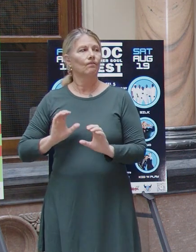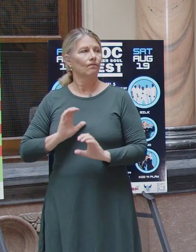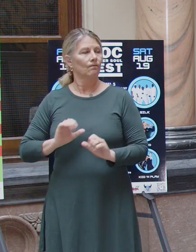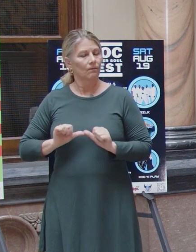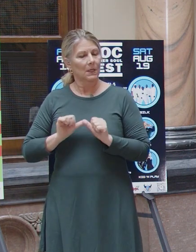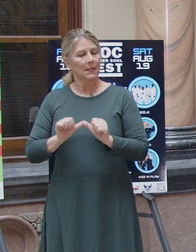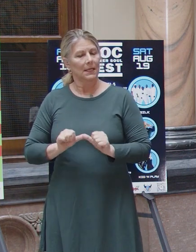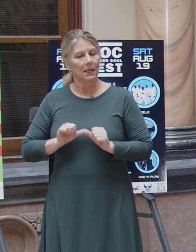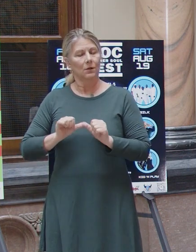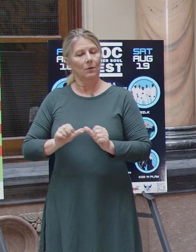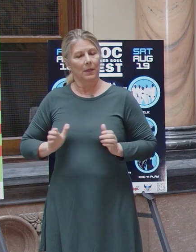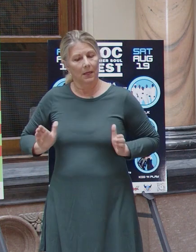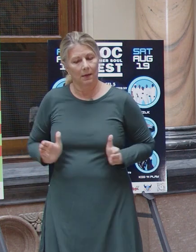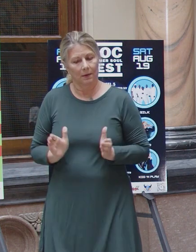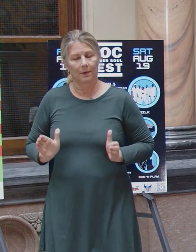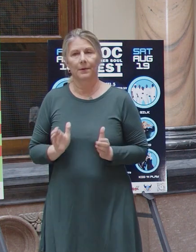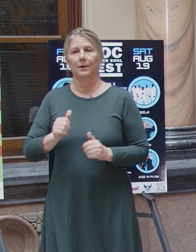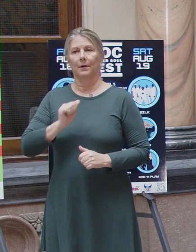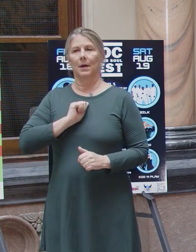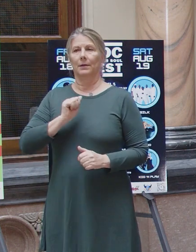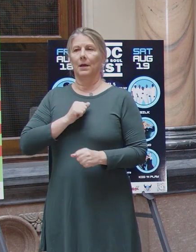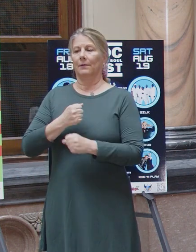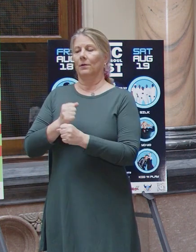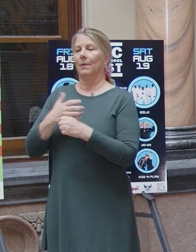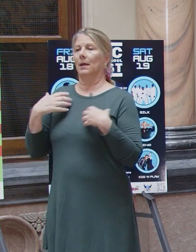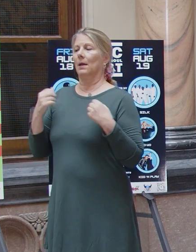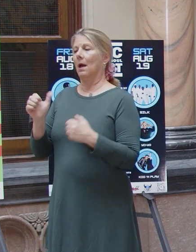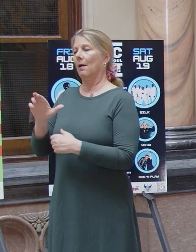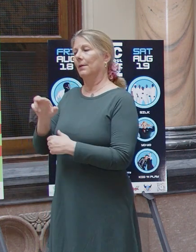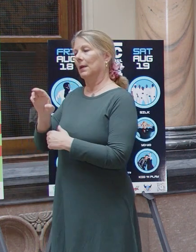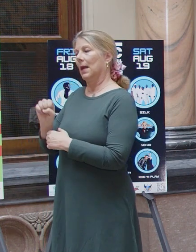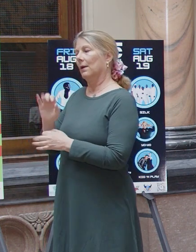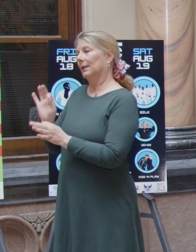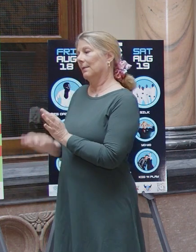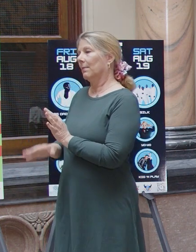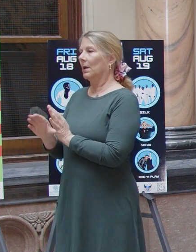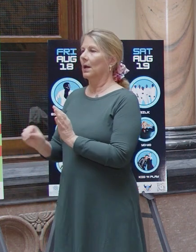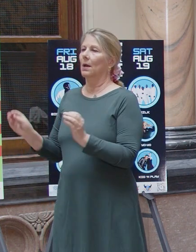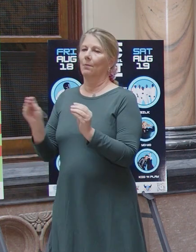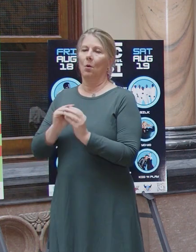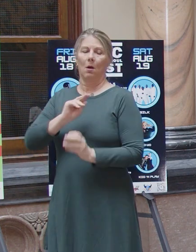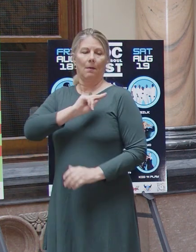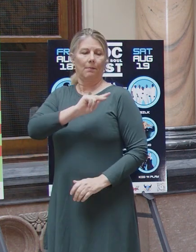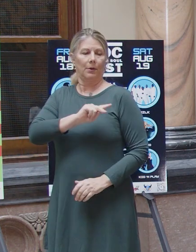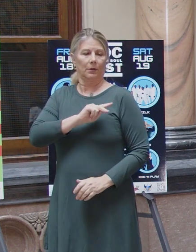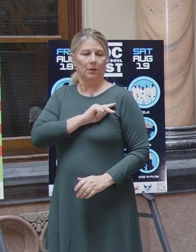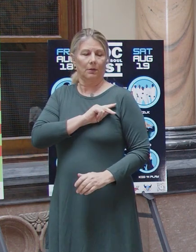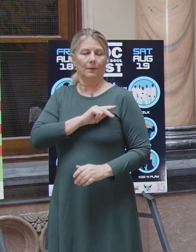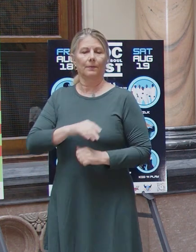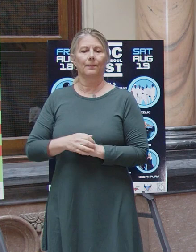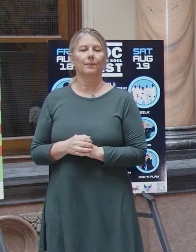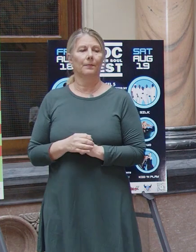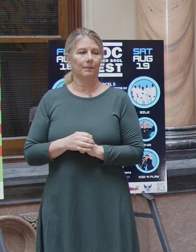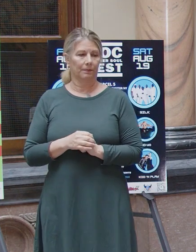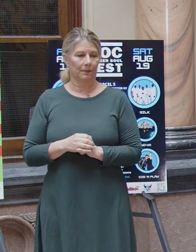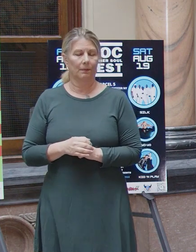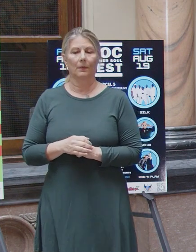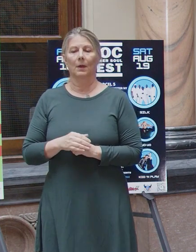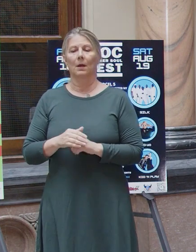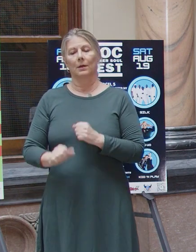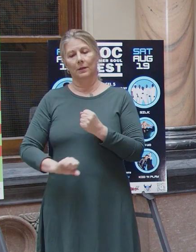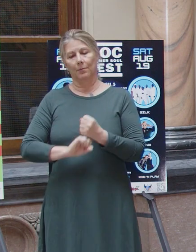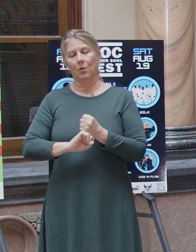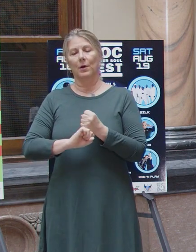pushing ourselves to make healthcare simpler and more personal. Supporting meaningful opportunities for the